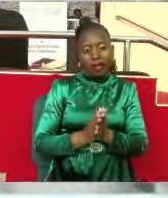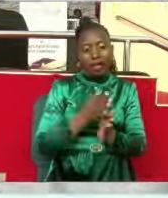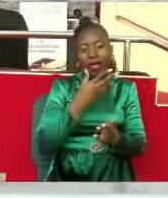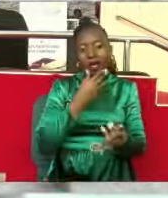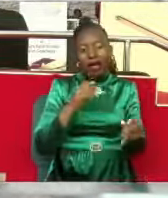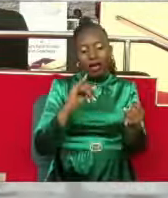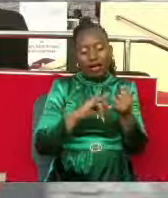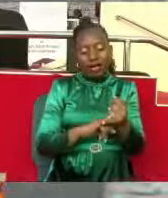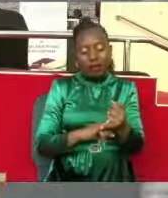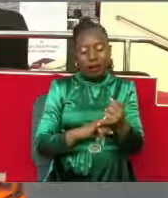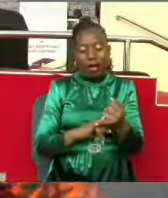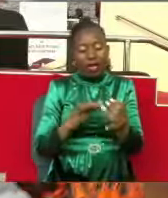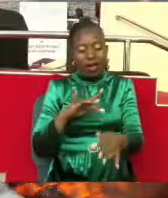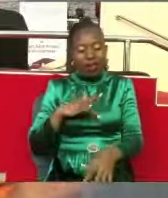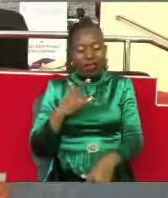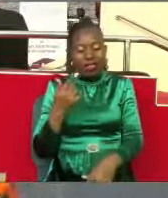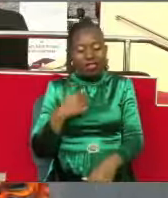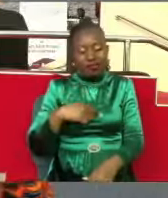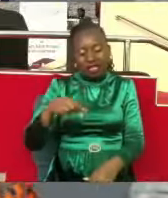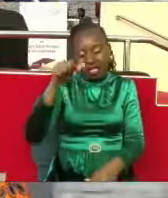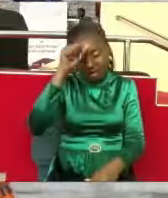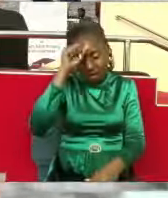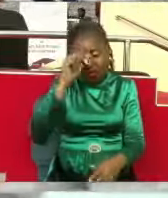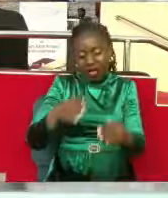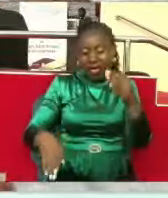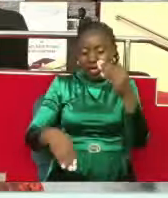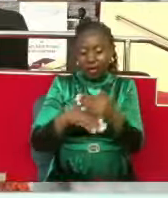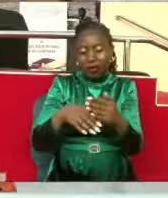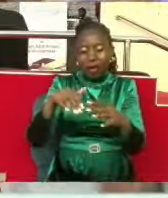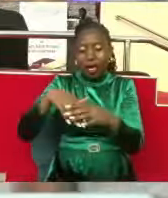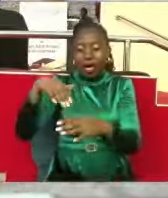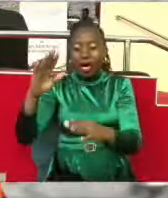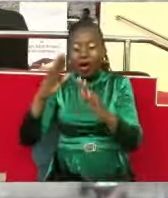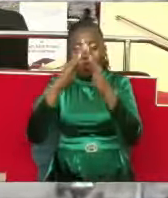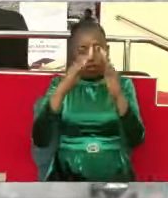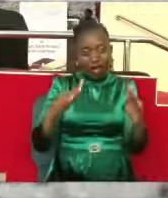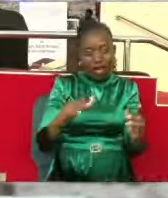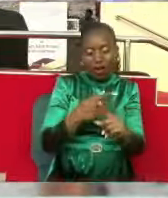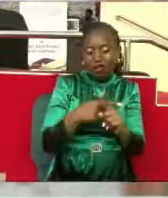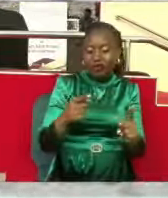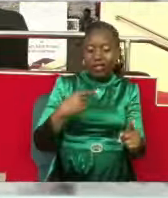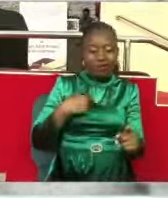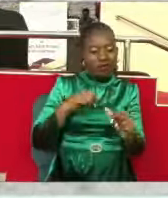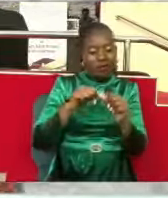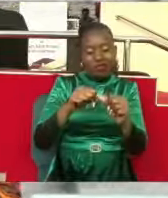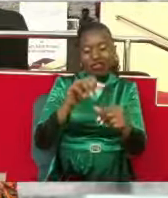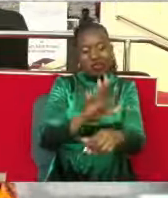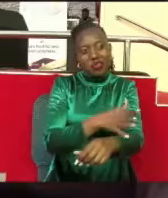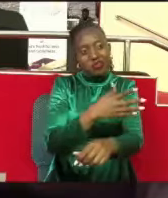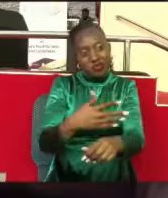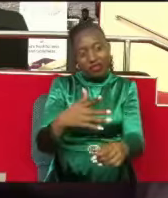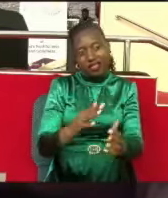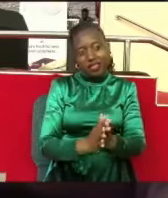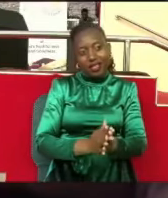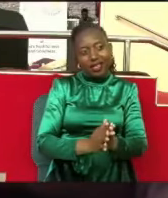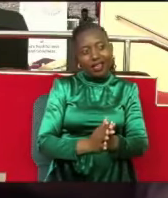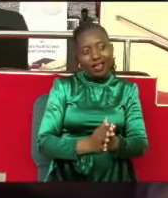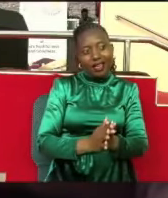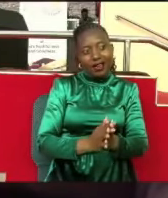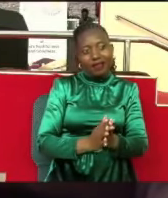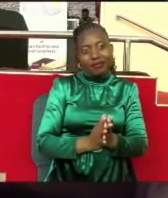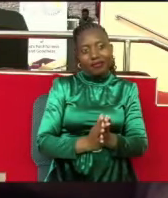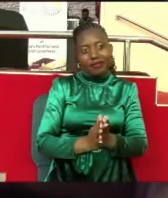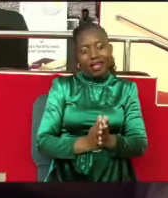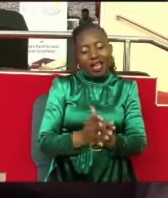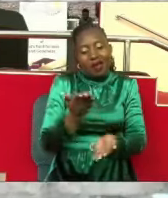be useless in this season and they have chased me out of the house, but I will sing. Praise the name. Oh yes, my